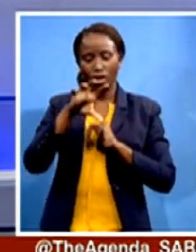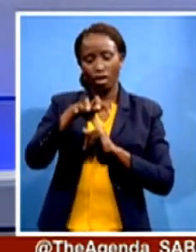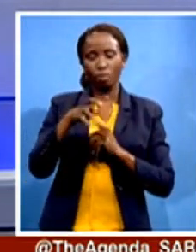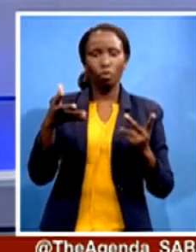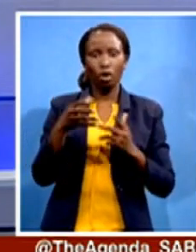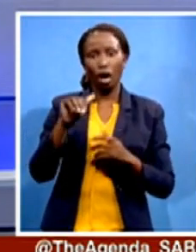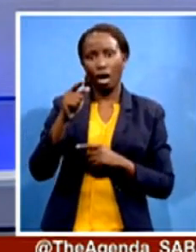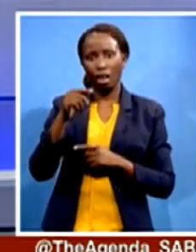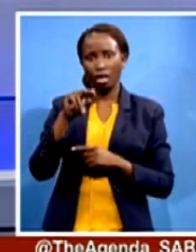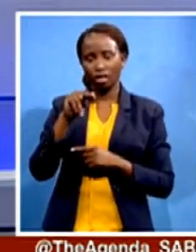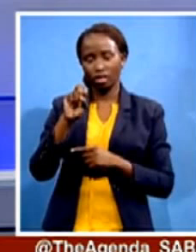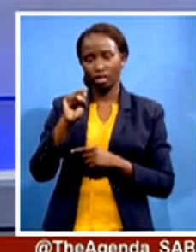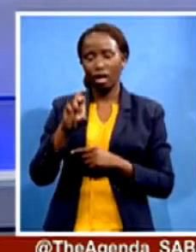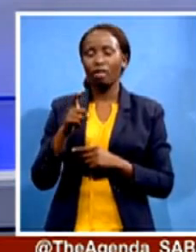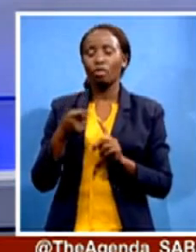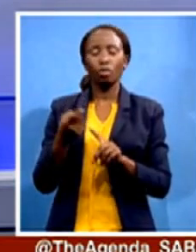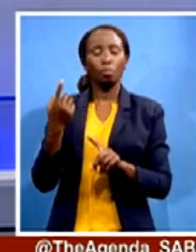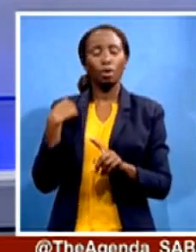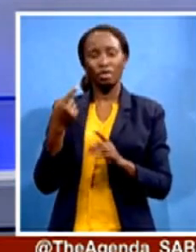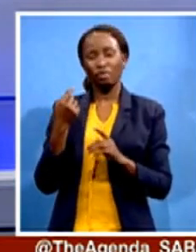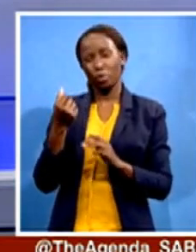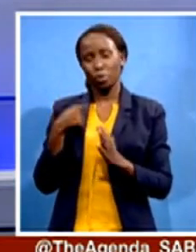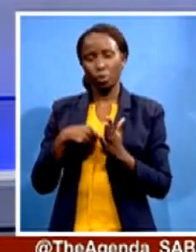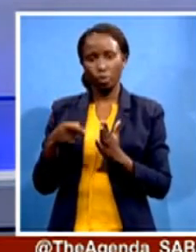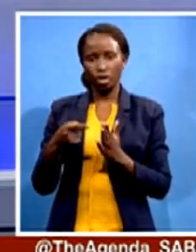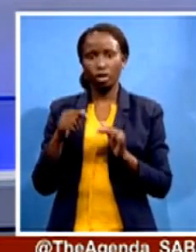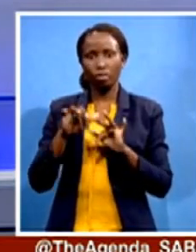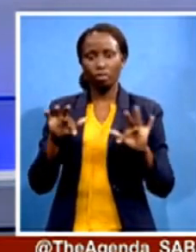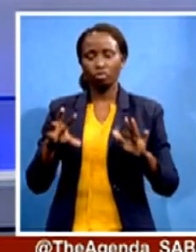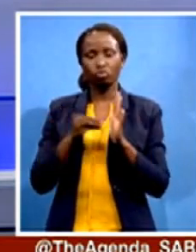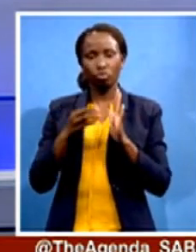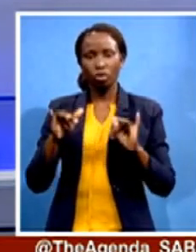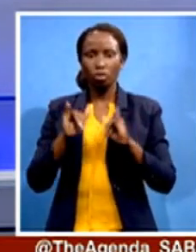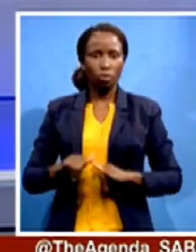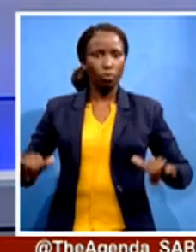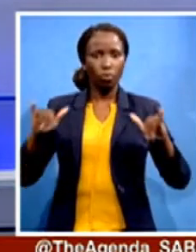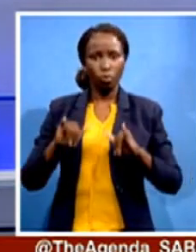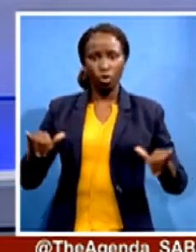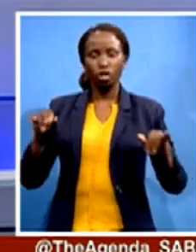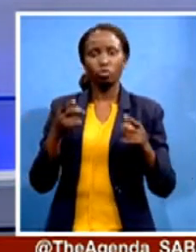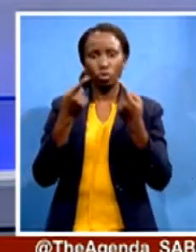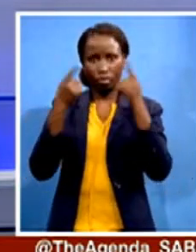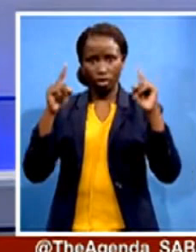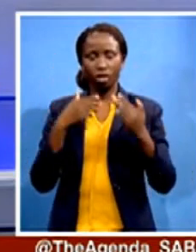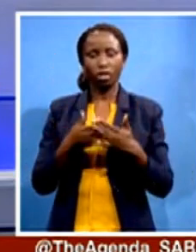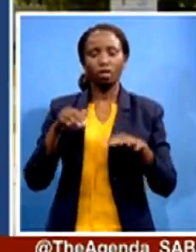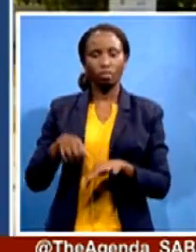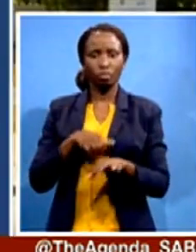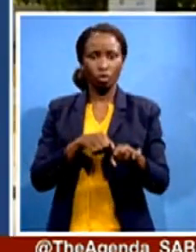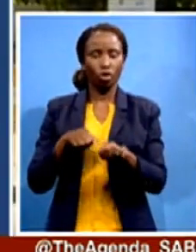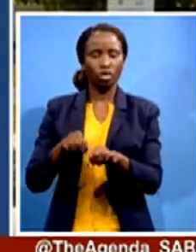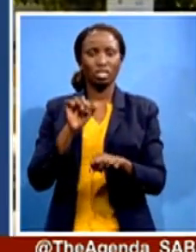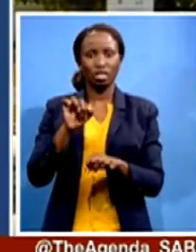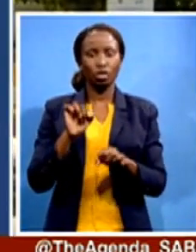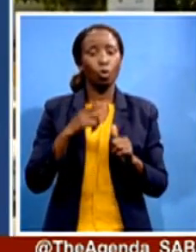at the institution have been waiting for the university to process their meal allowances. Our colleague Abongile Jantjies is there this